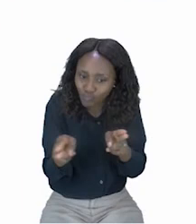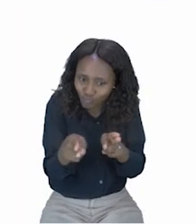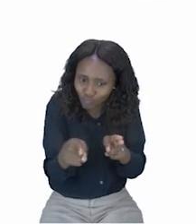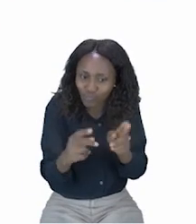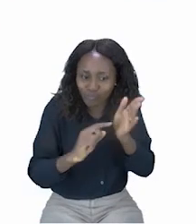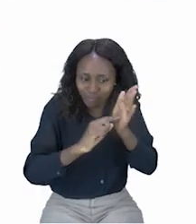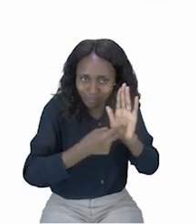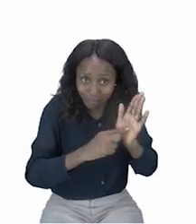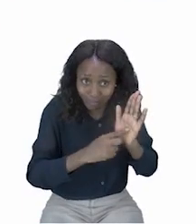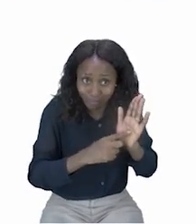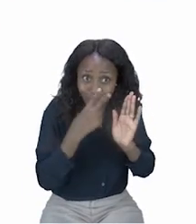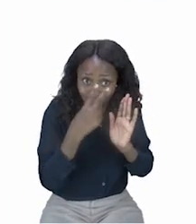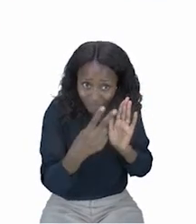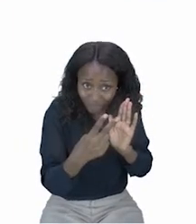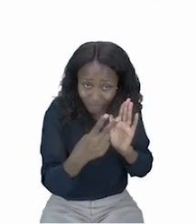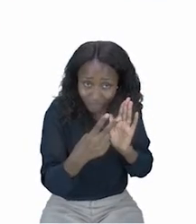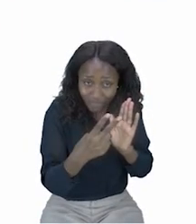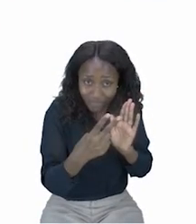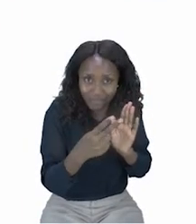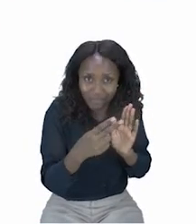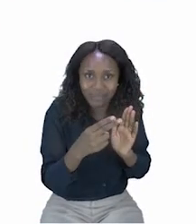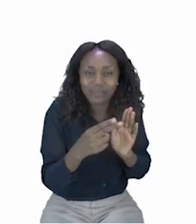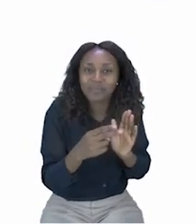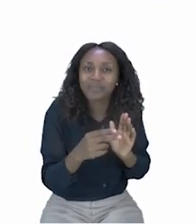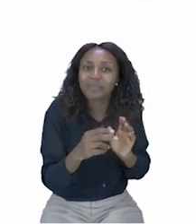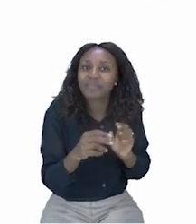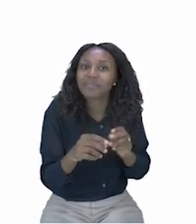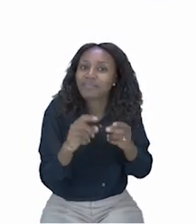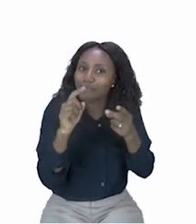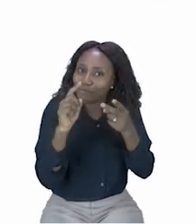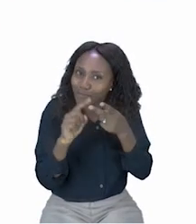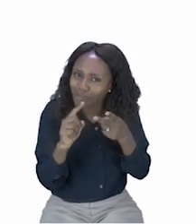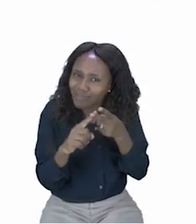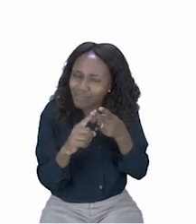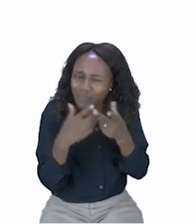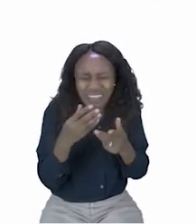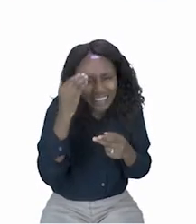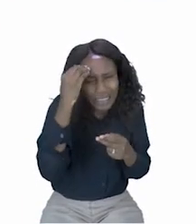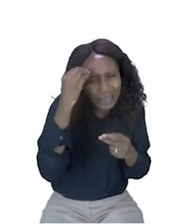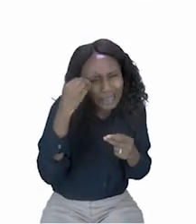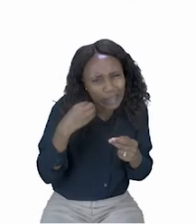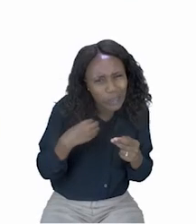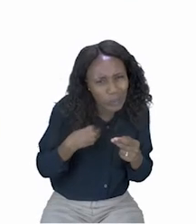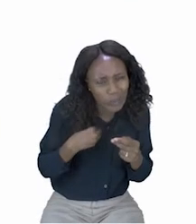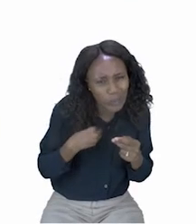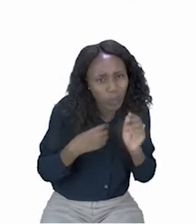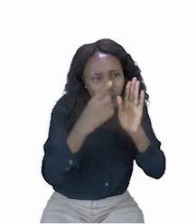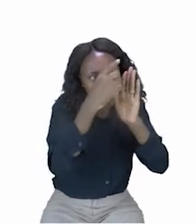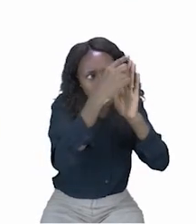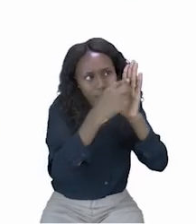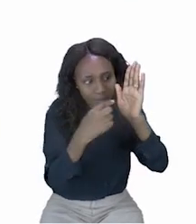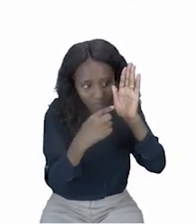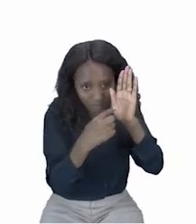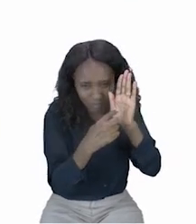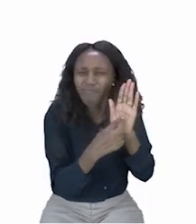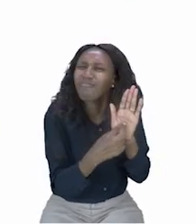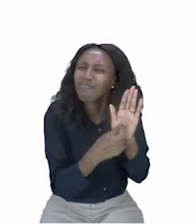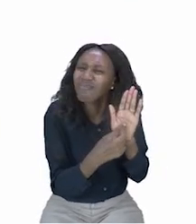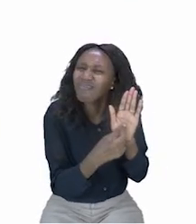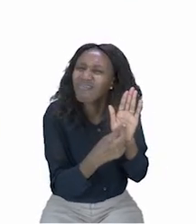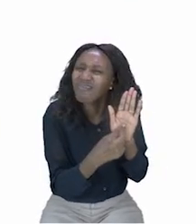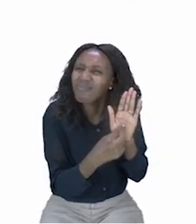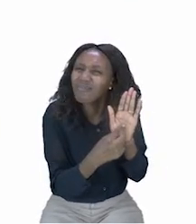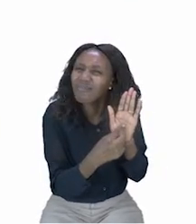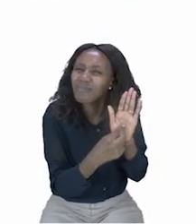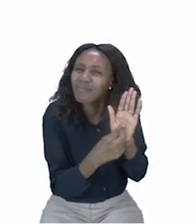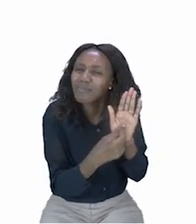looks like. The next one that we may not know is called an exclamation mark. Let's all